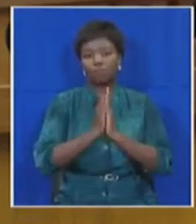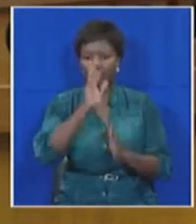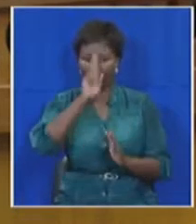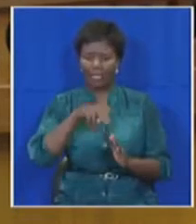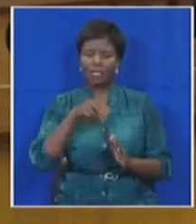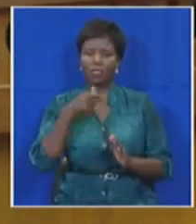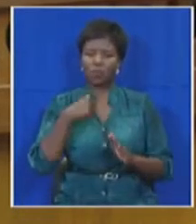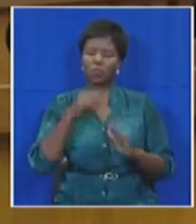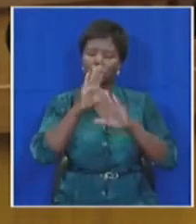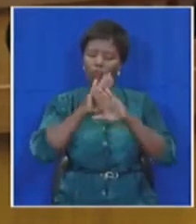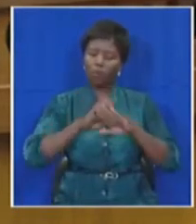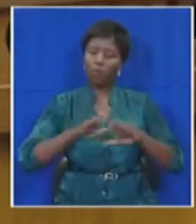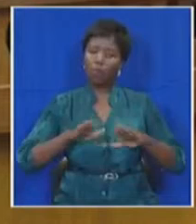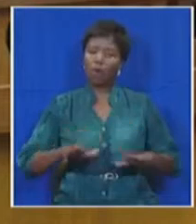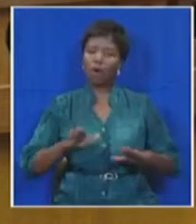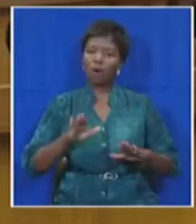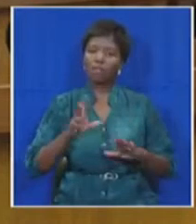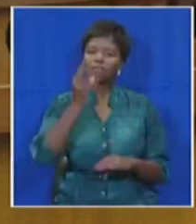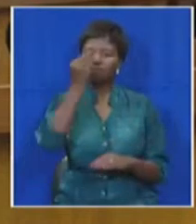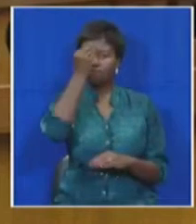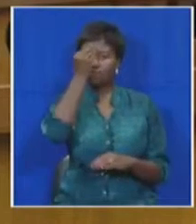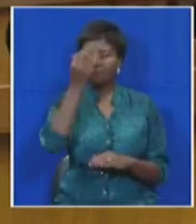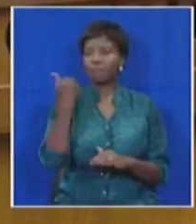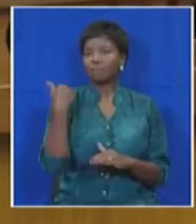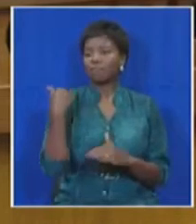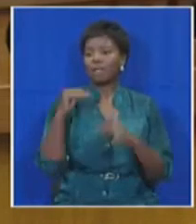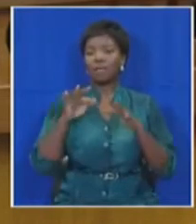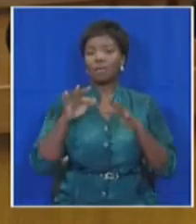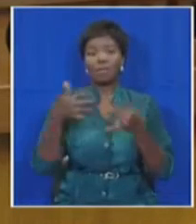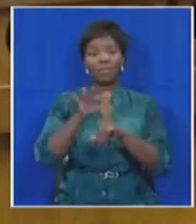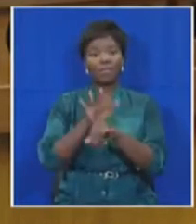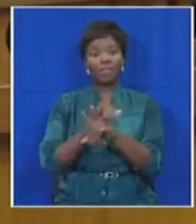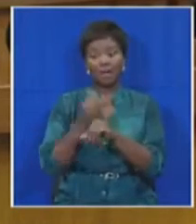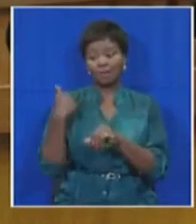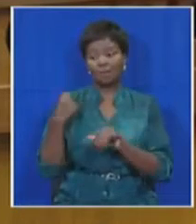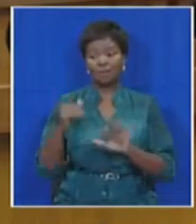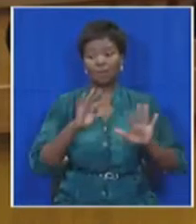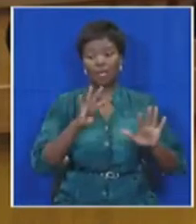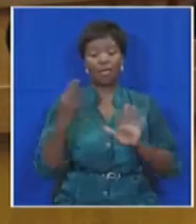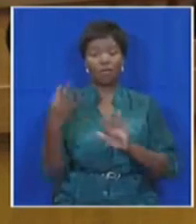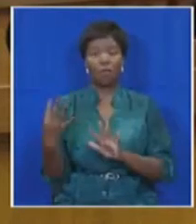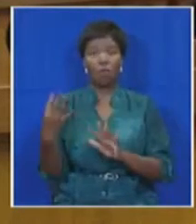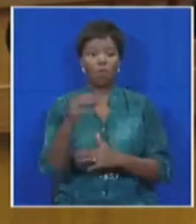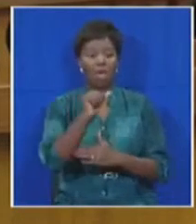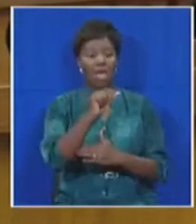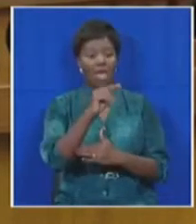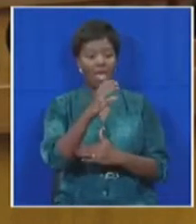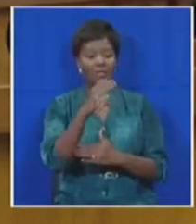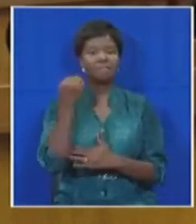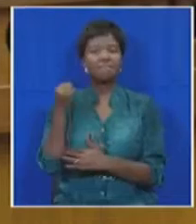death of the Esidimeni 94, the ANC said no.